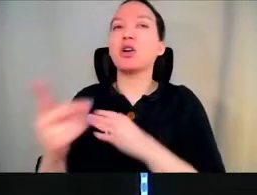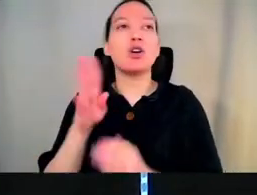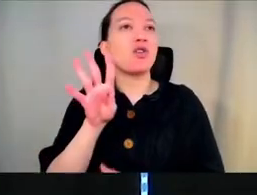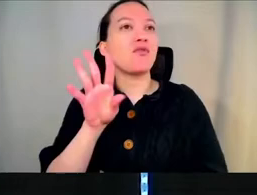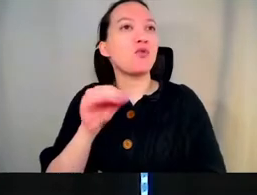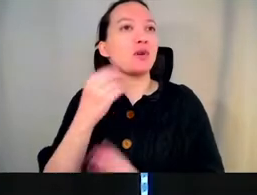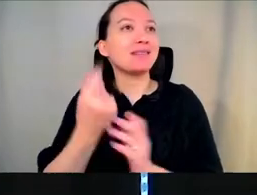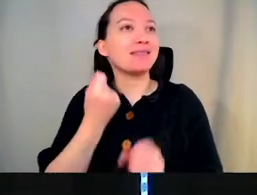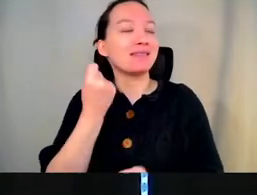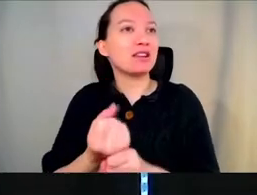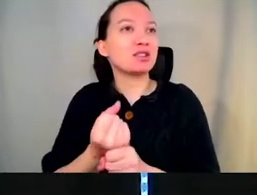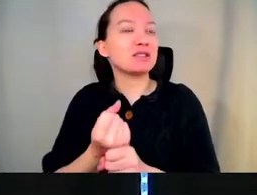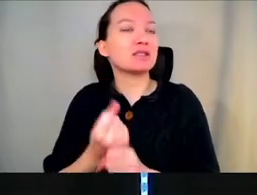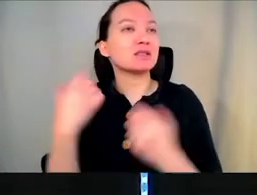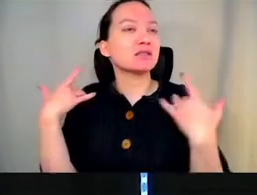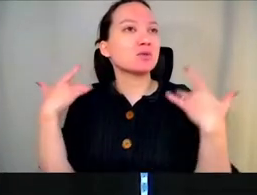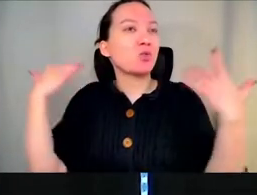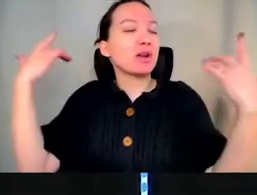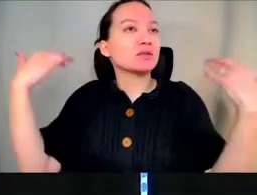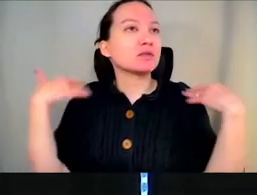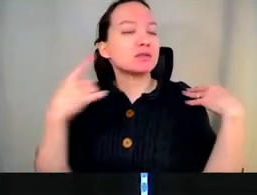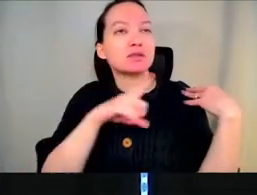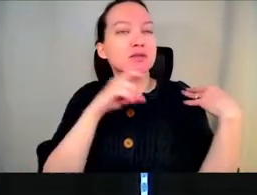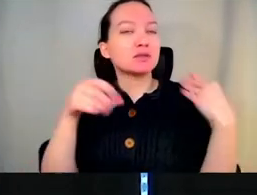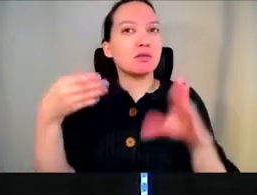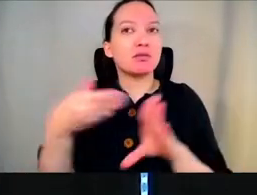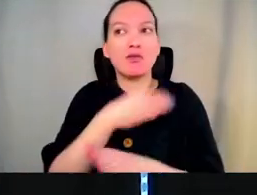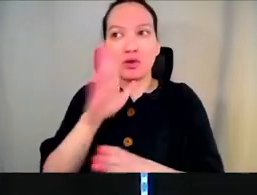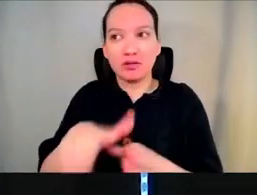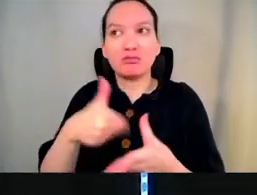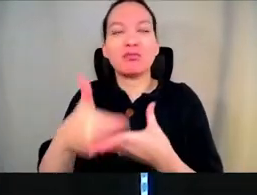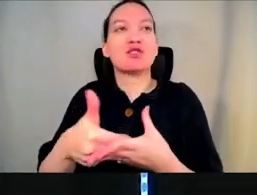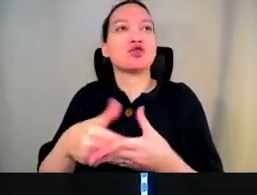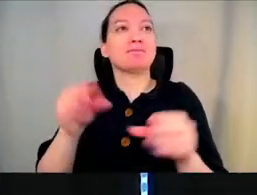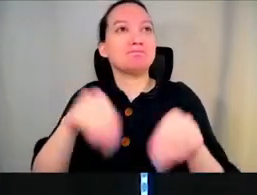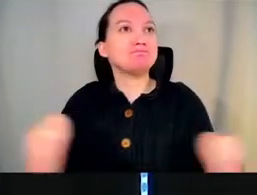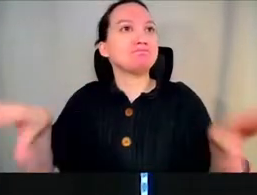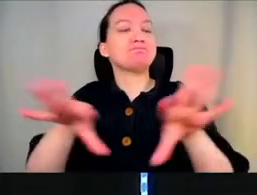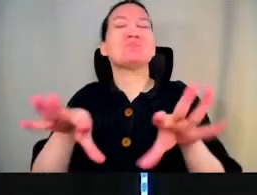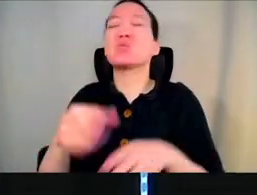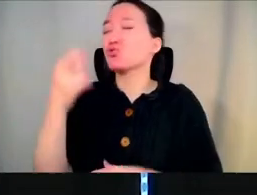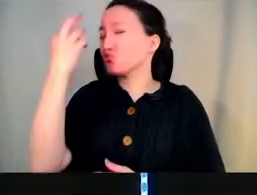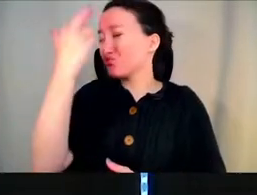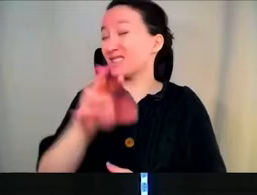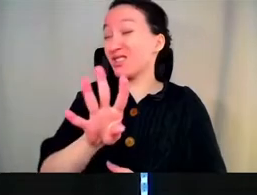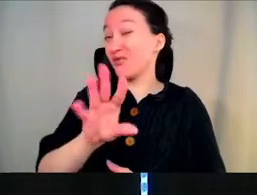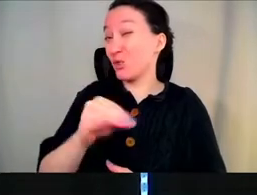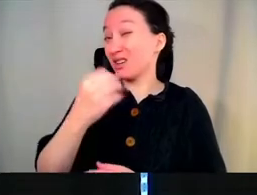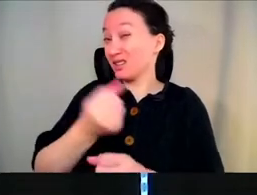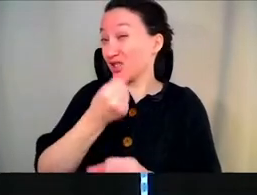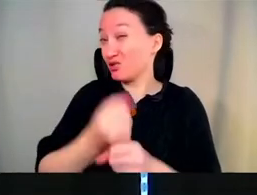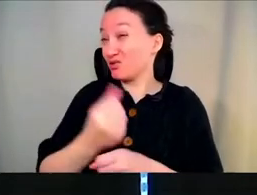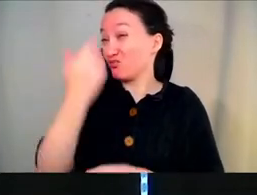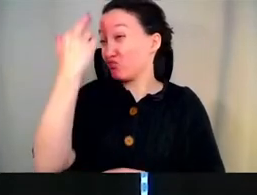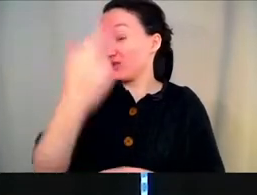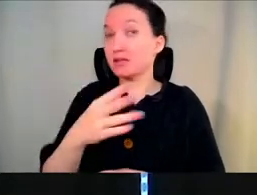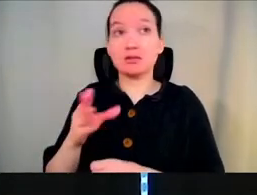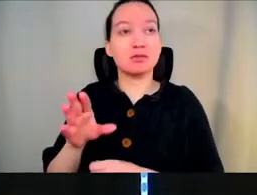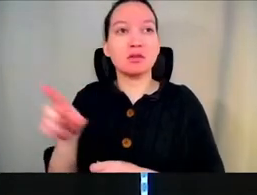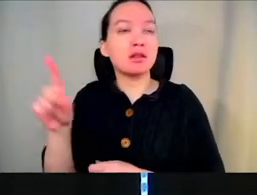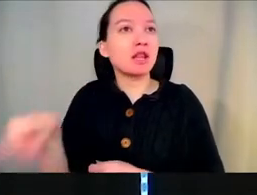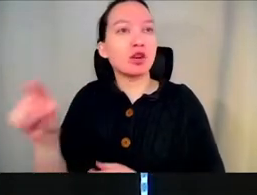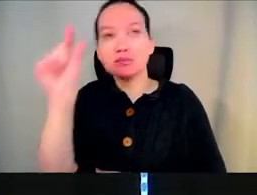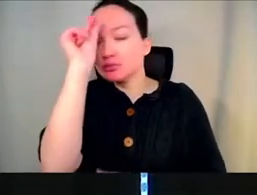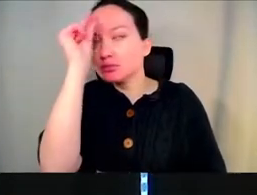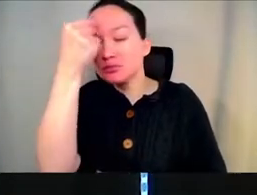40 years in the wilderness before they enter into the Promised Land. And the reason that it takes 40 years is because they're acting like a bunch of fools,